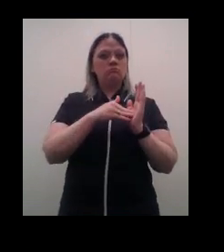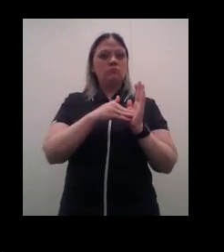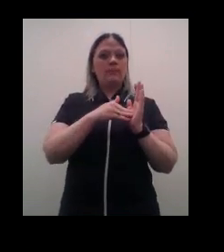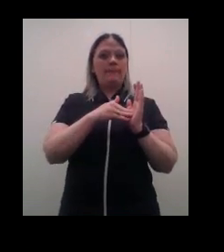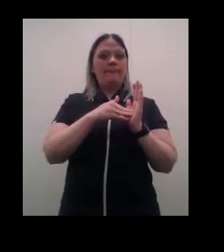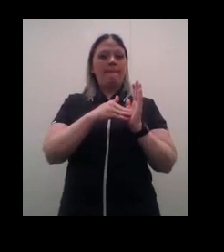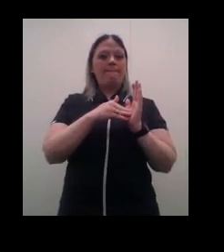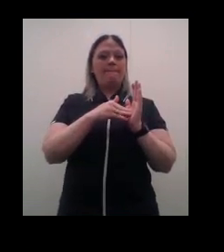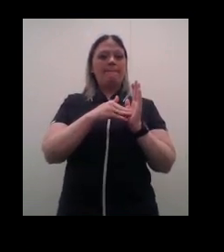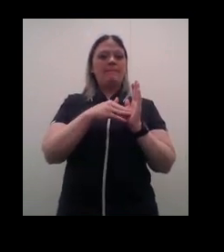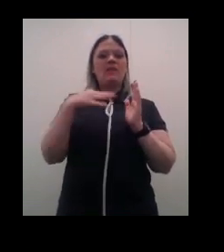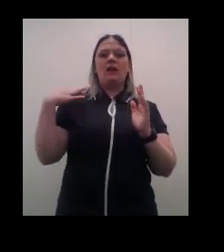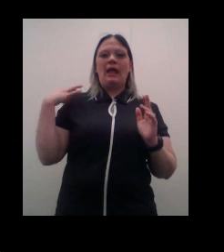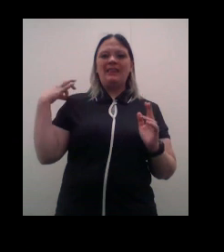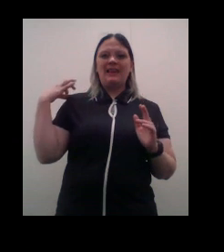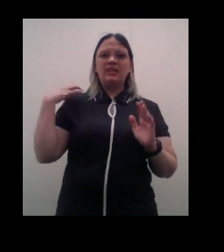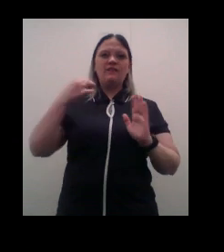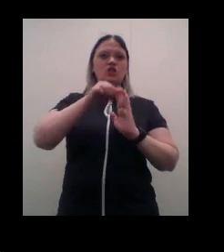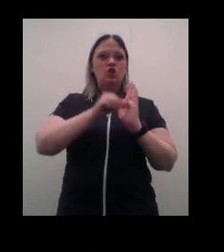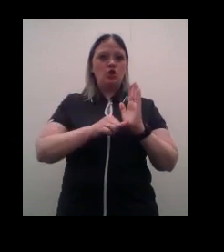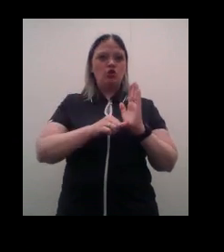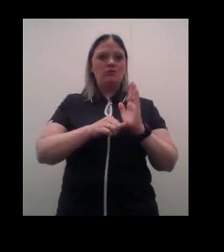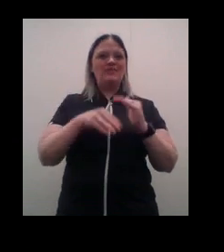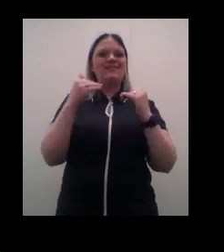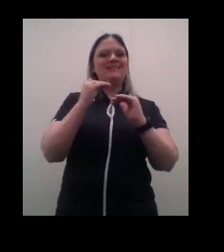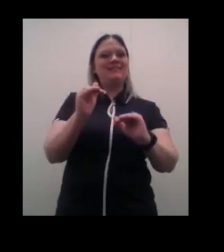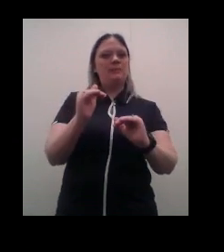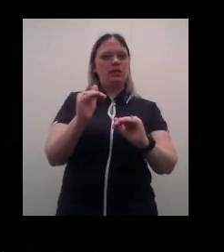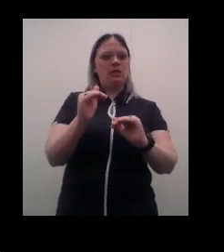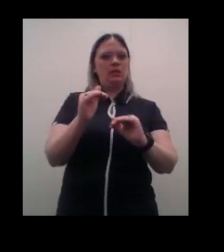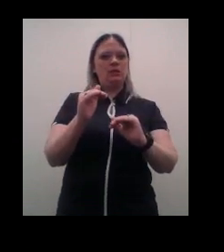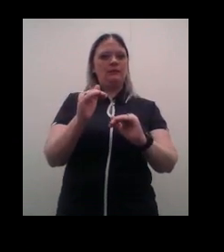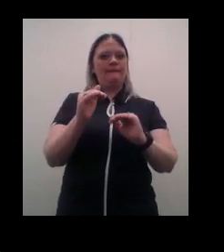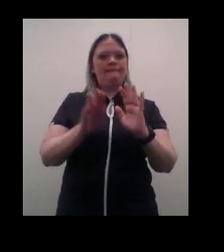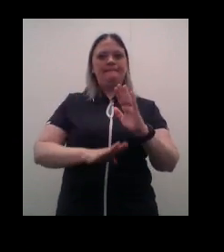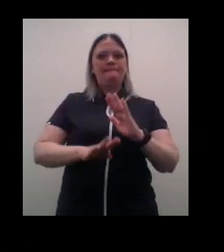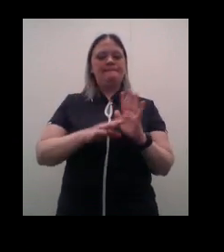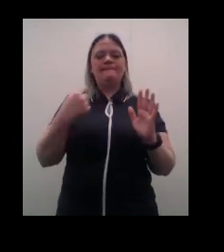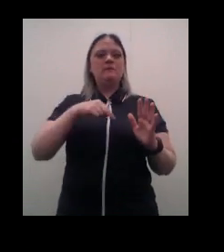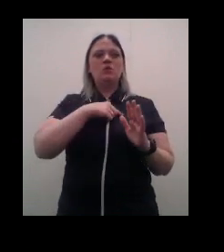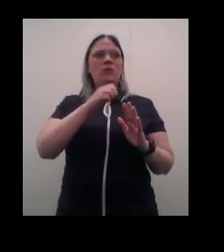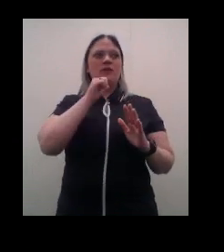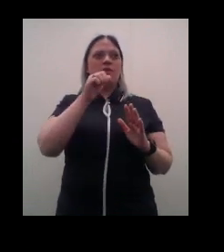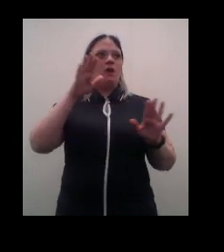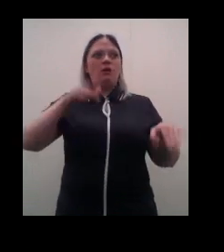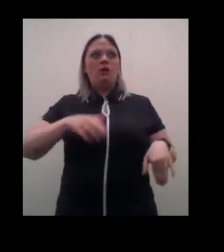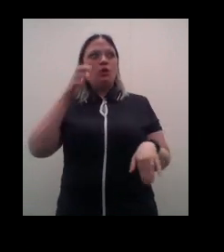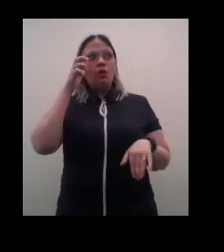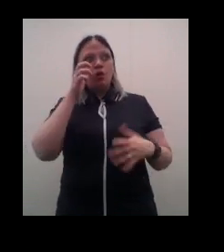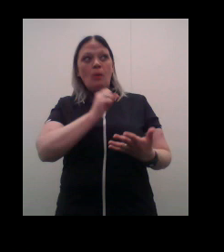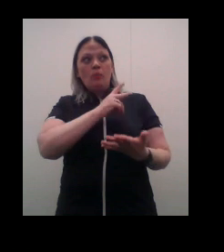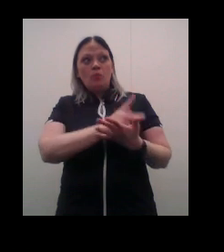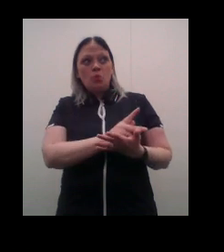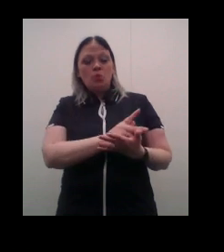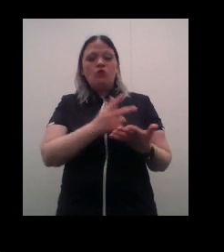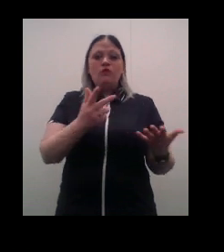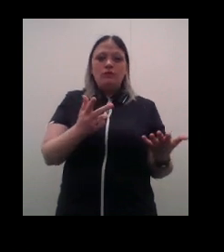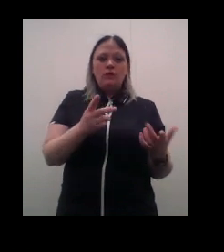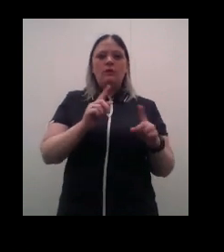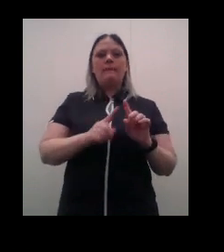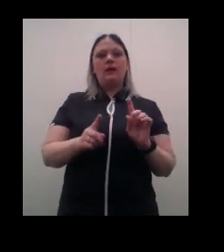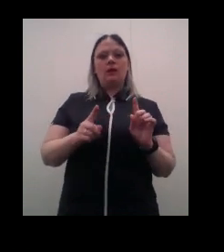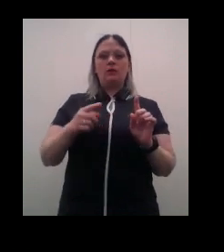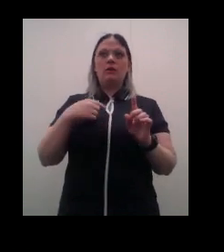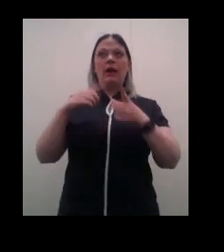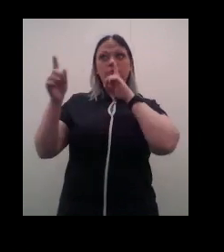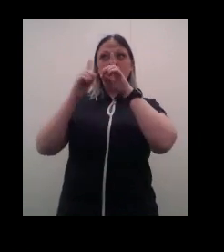elective surgeries in hospitals, at least on a limited basis. We have not gotten word back as to whether that would be approved yet, but I am in